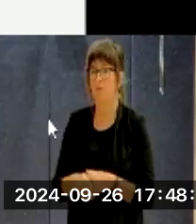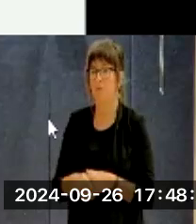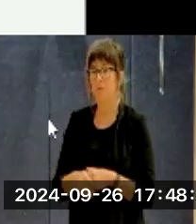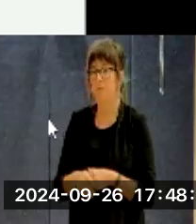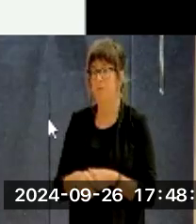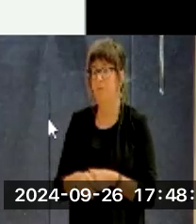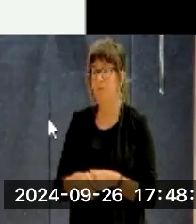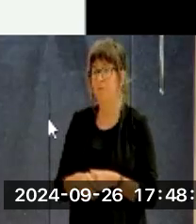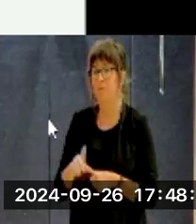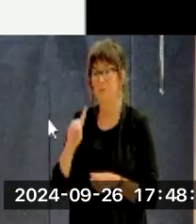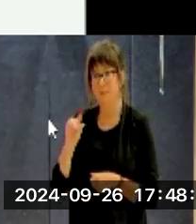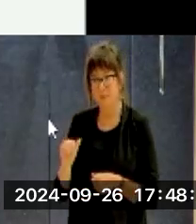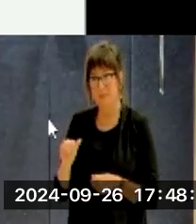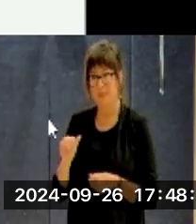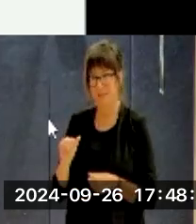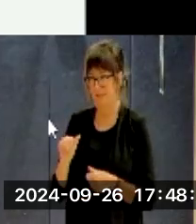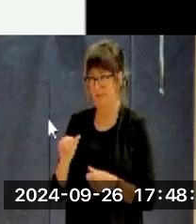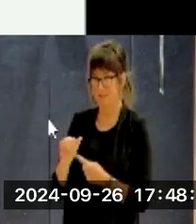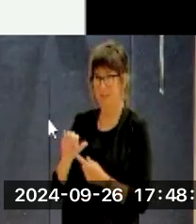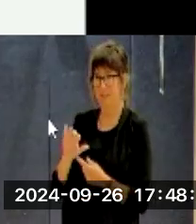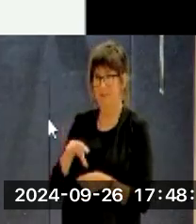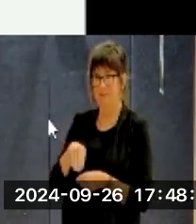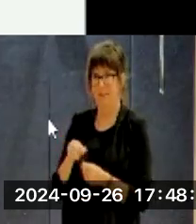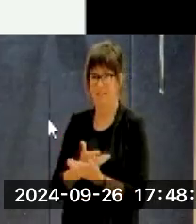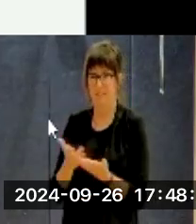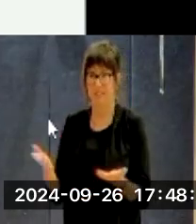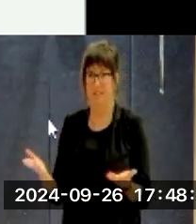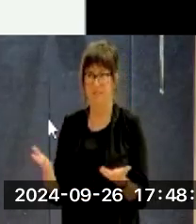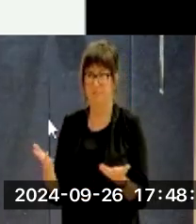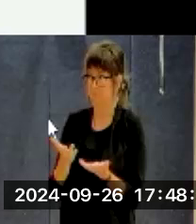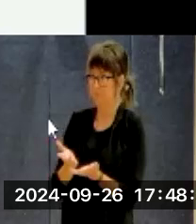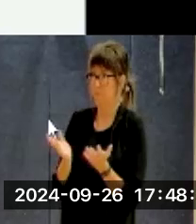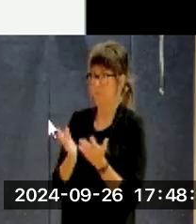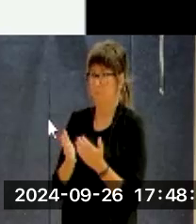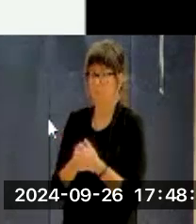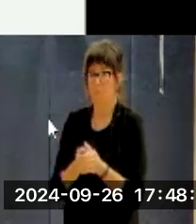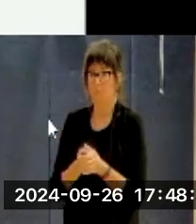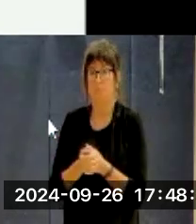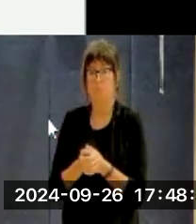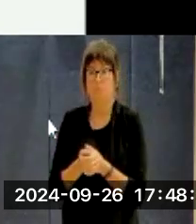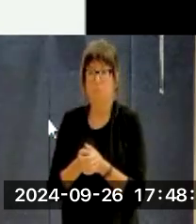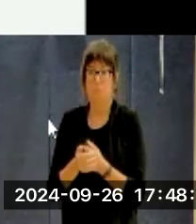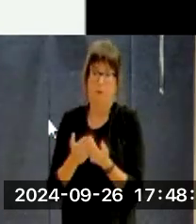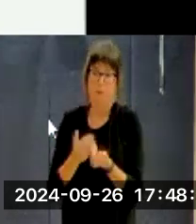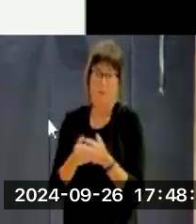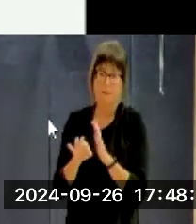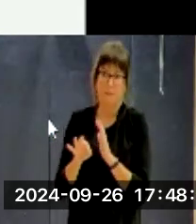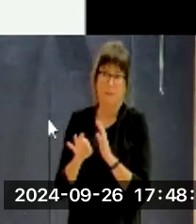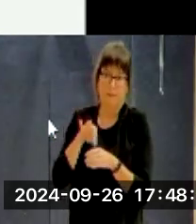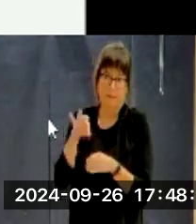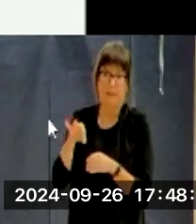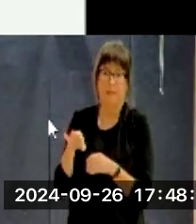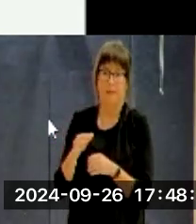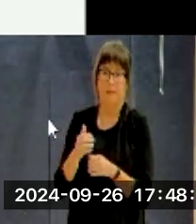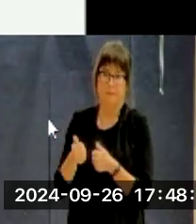Disability is a part of everything. So oftentimes, whether it's elected officials, policy folks,